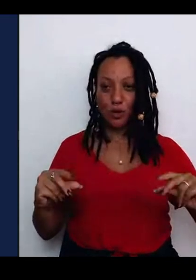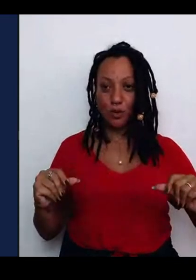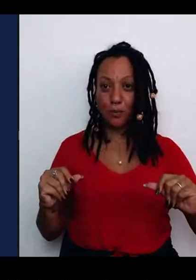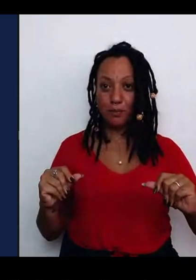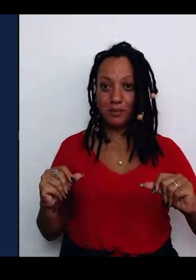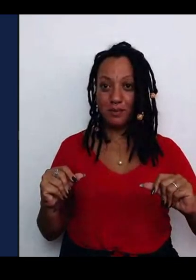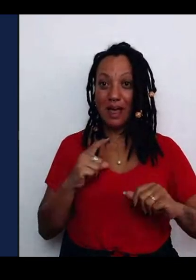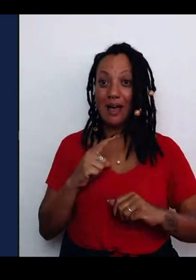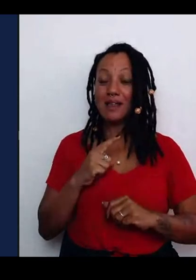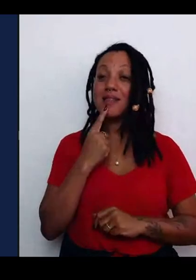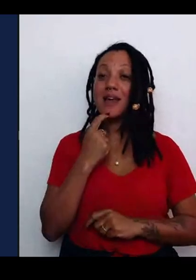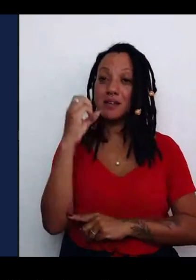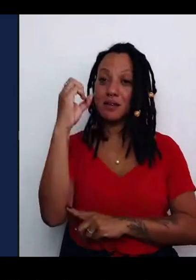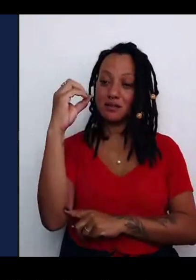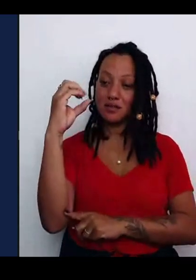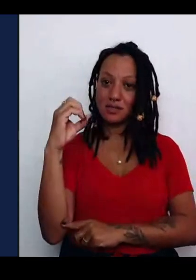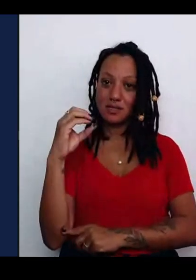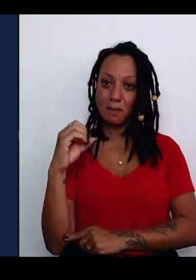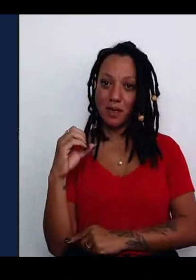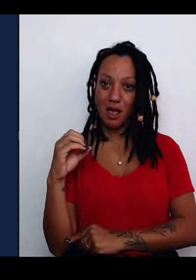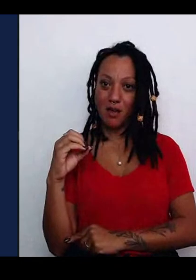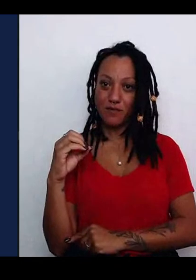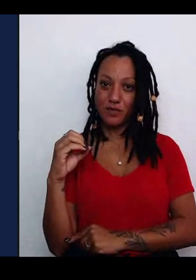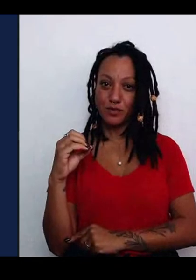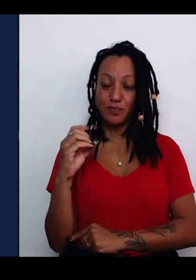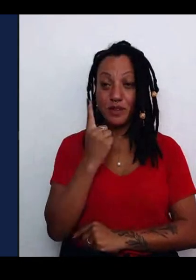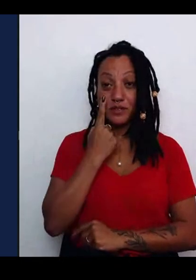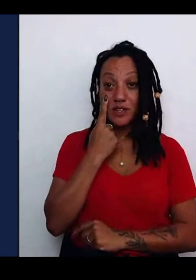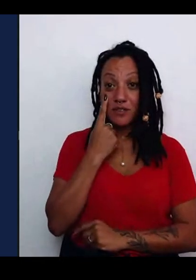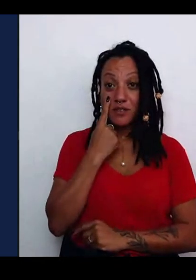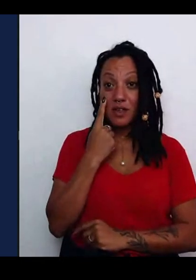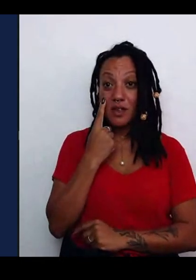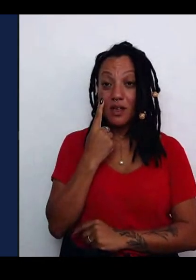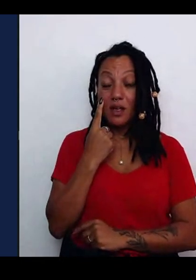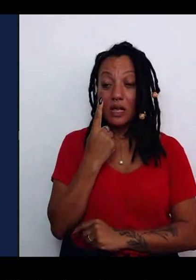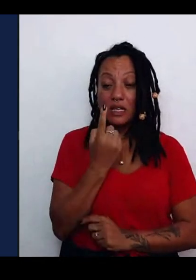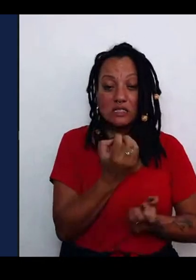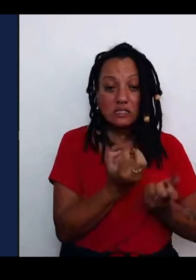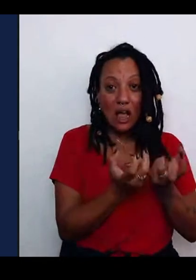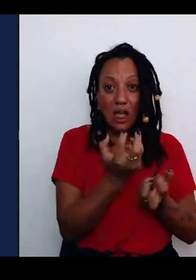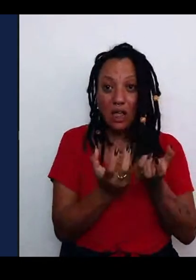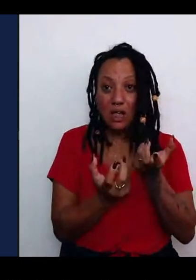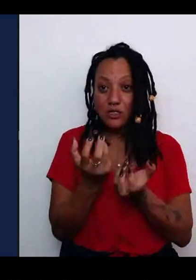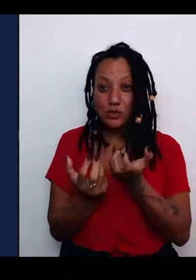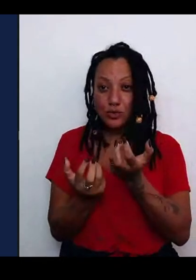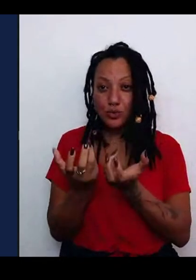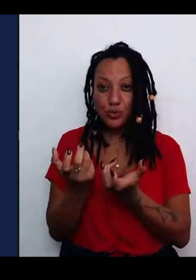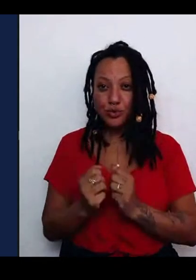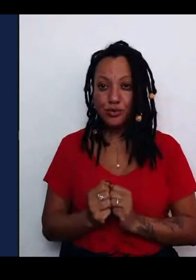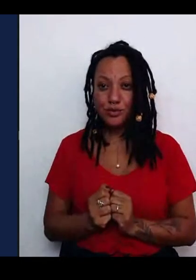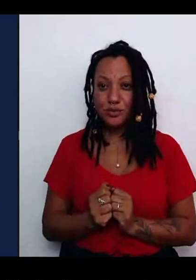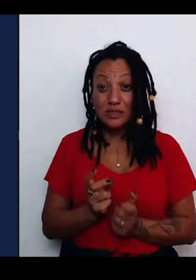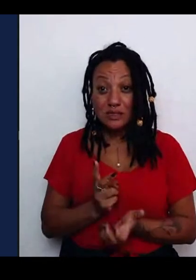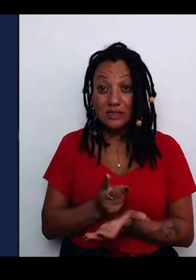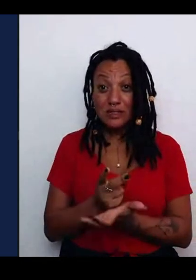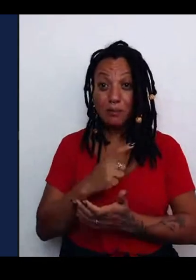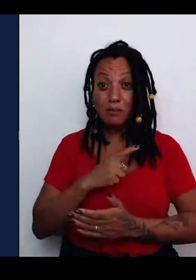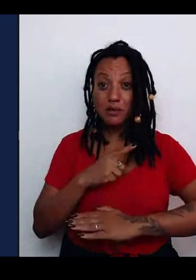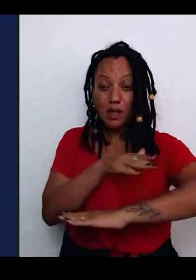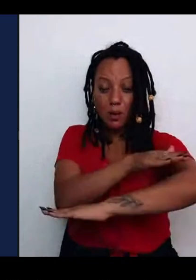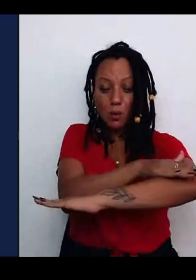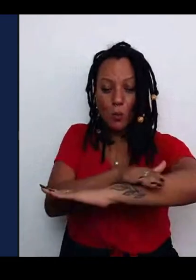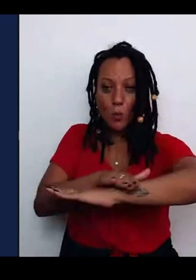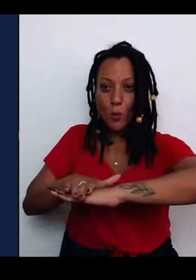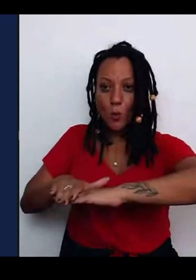above any kind of geography like creating this abstract gravitational